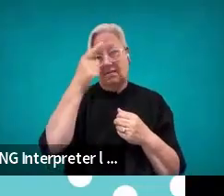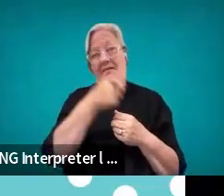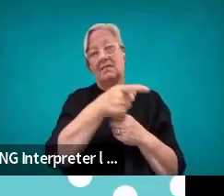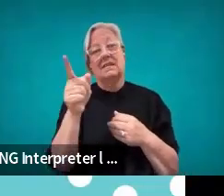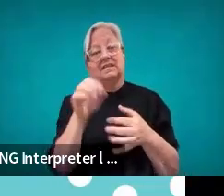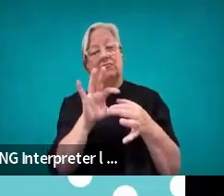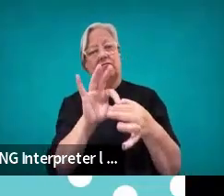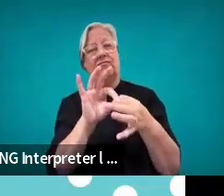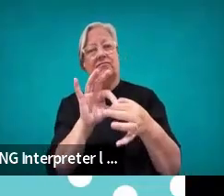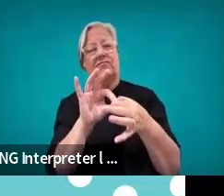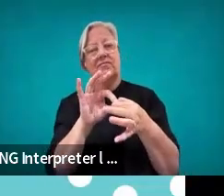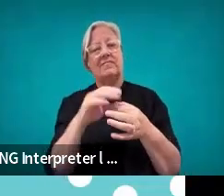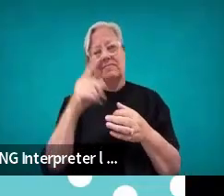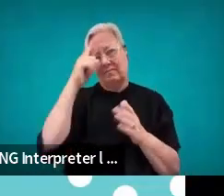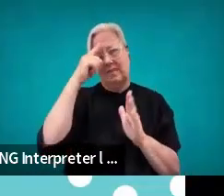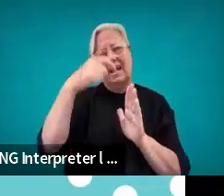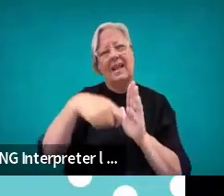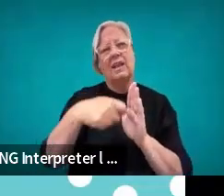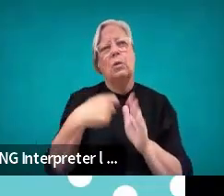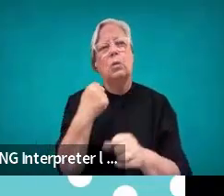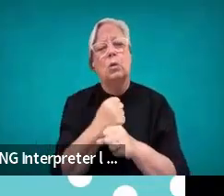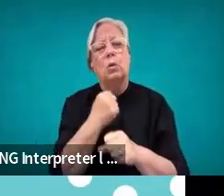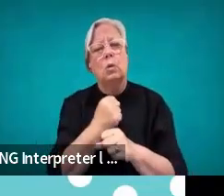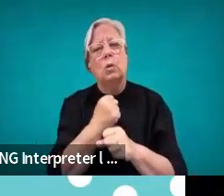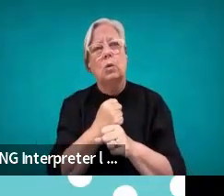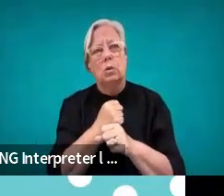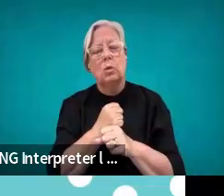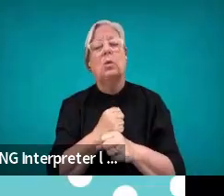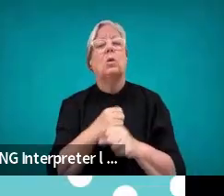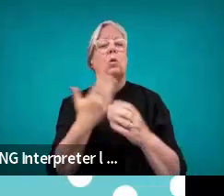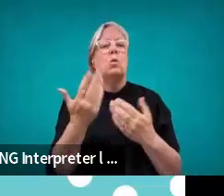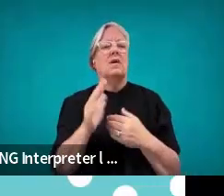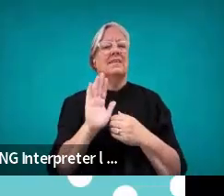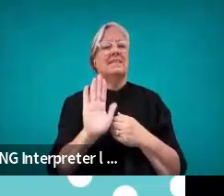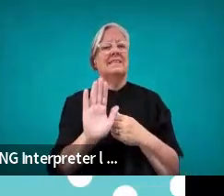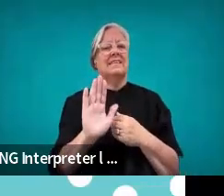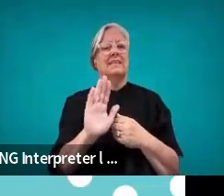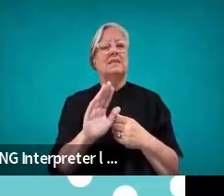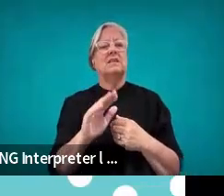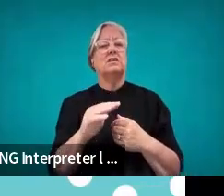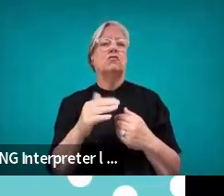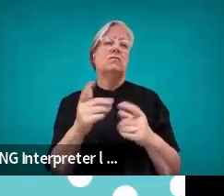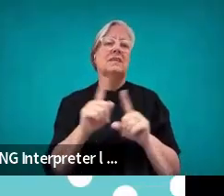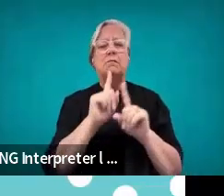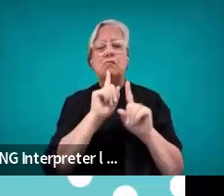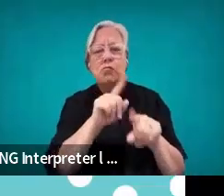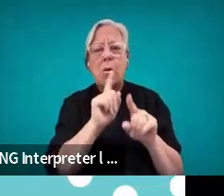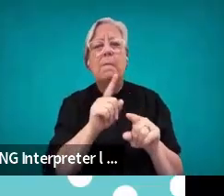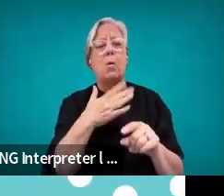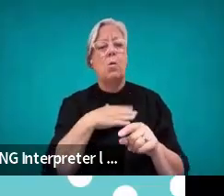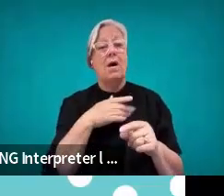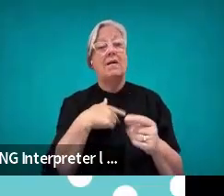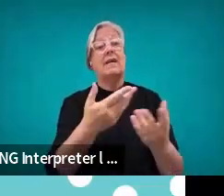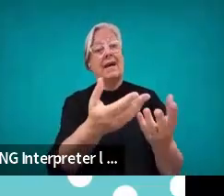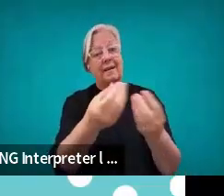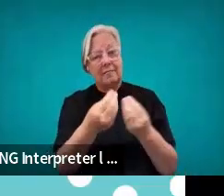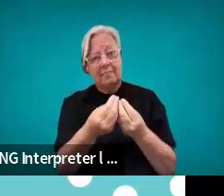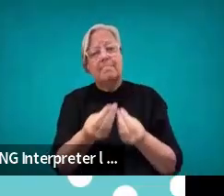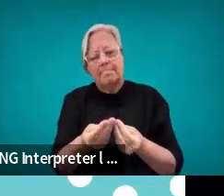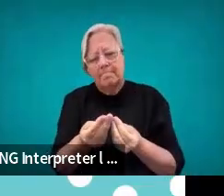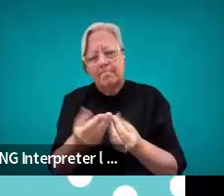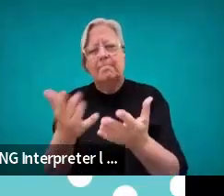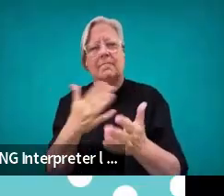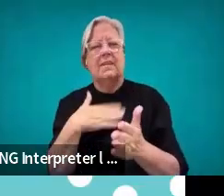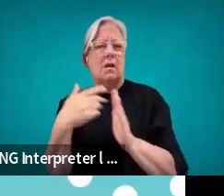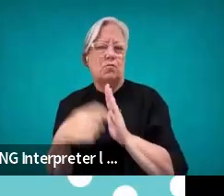from the initiative's work, and that we privilege their responses and take them forward in programming. Women